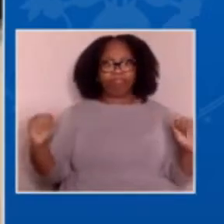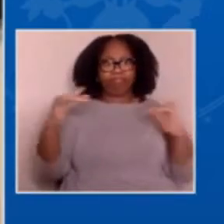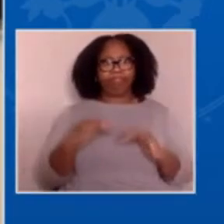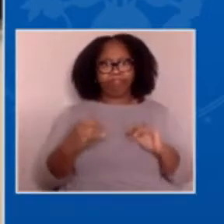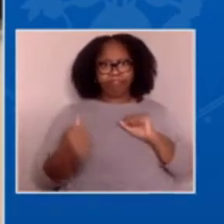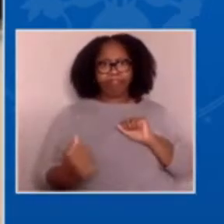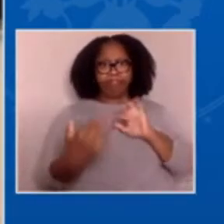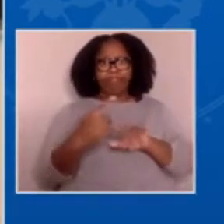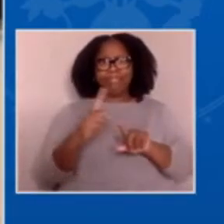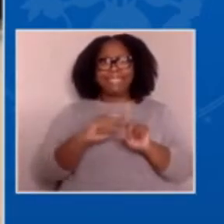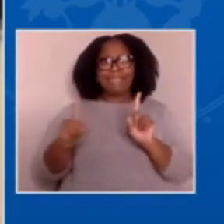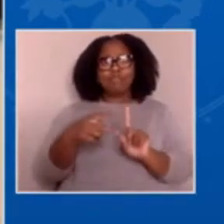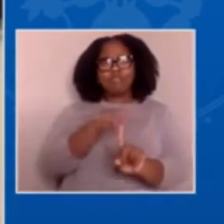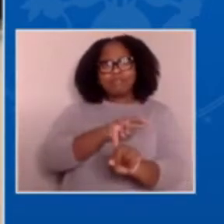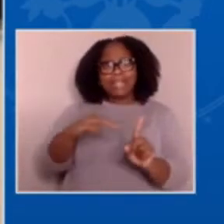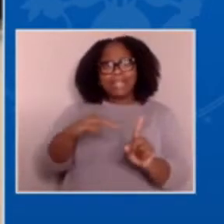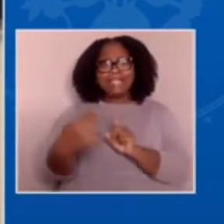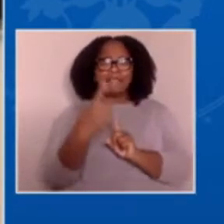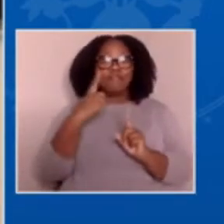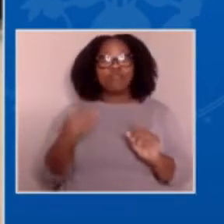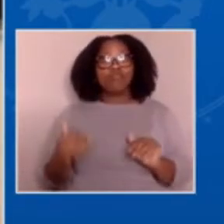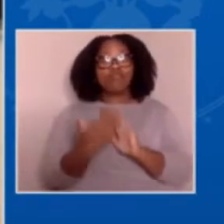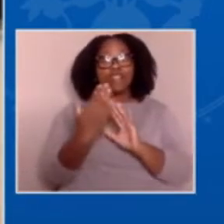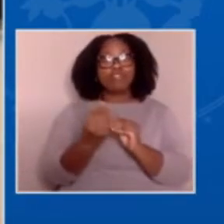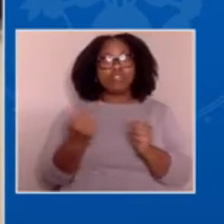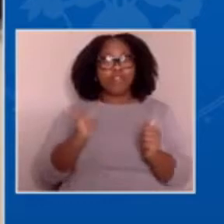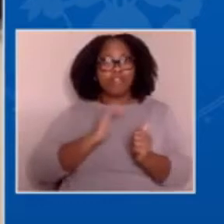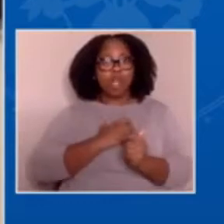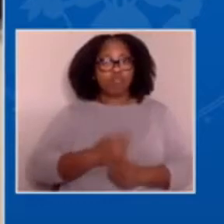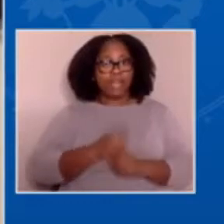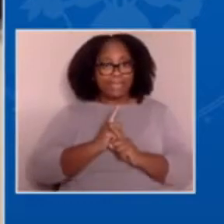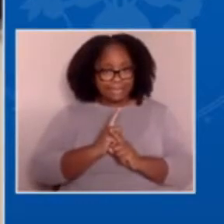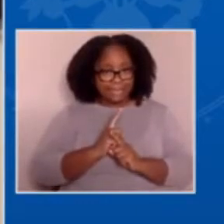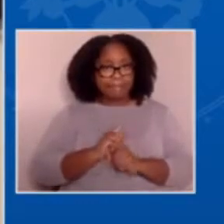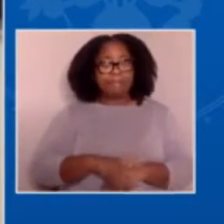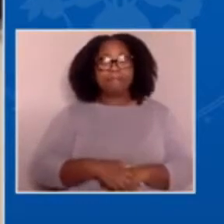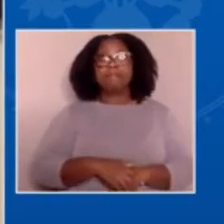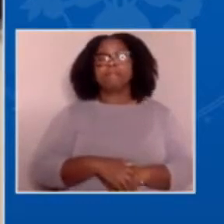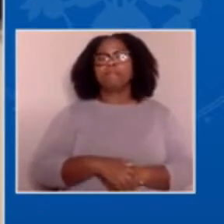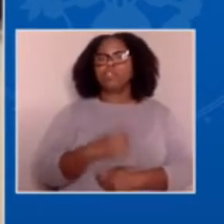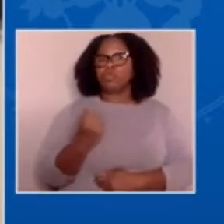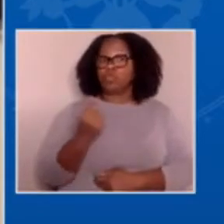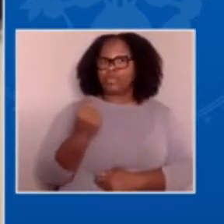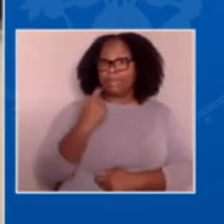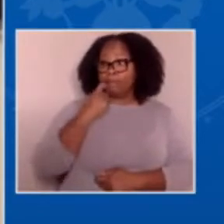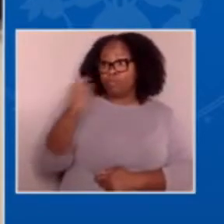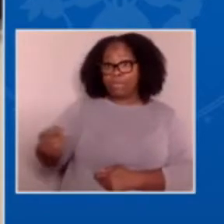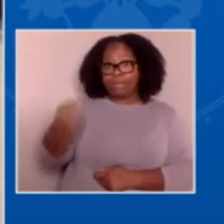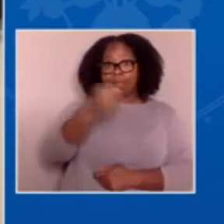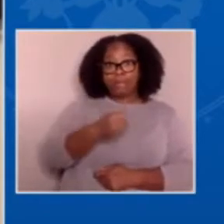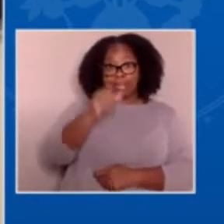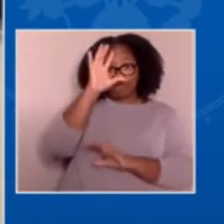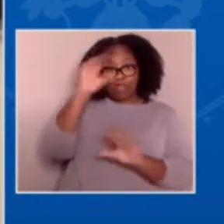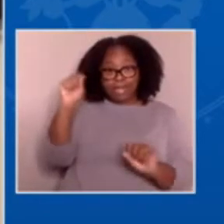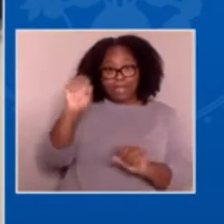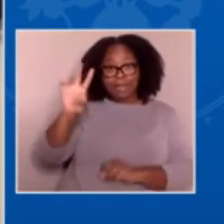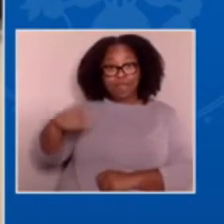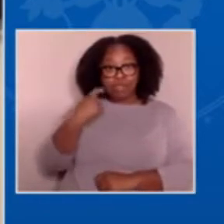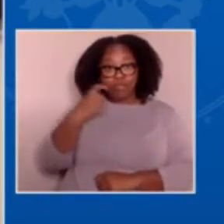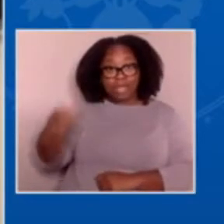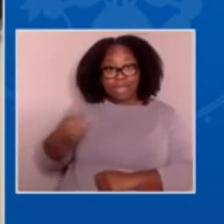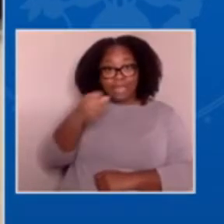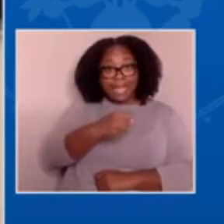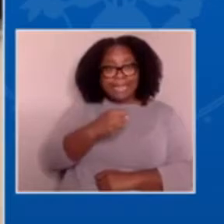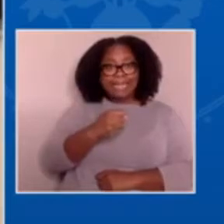come together and address the crises we're facing on Tuesday uh they the president-elect and vice president-elect I met with some of the